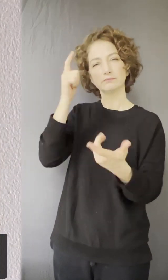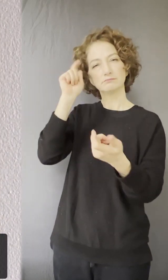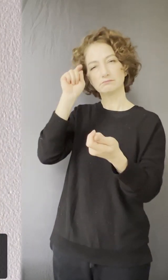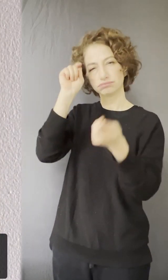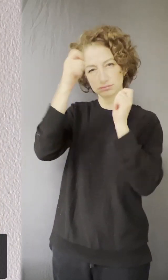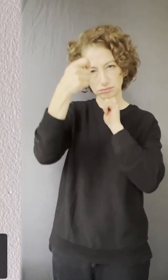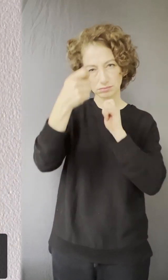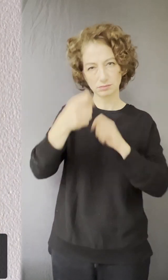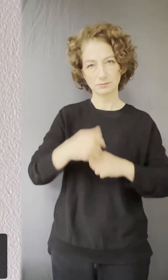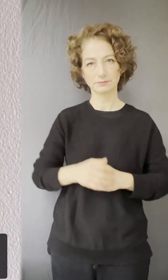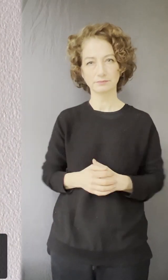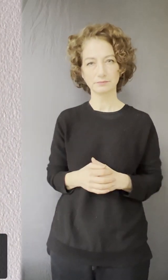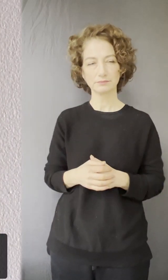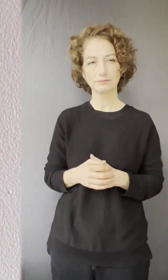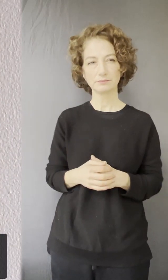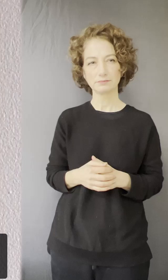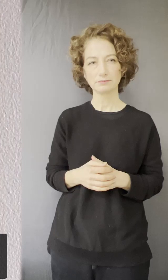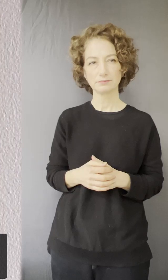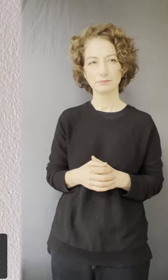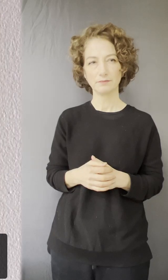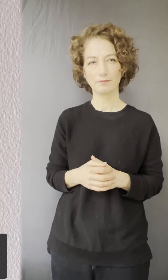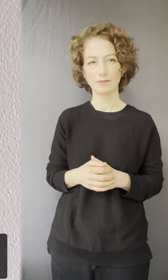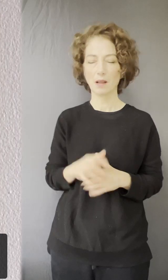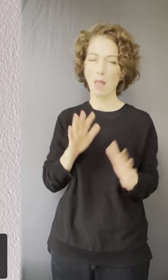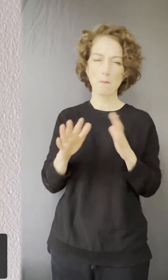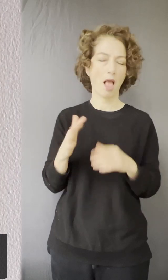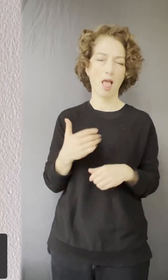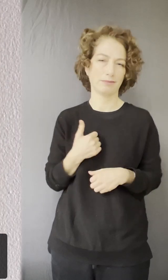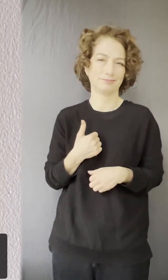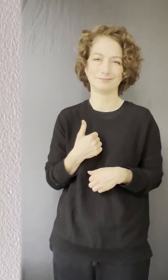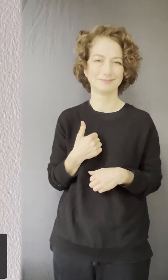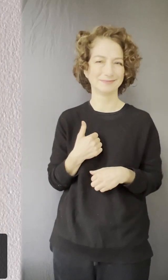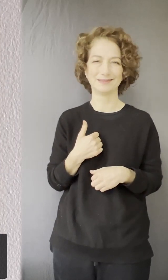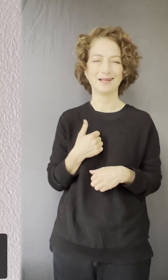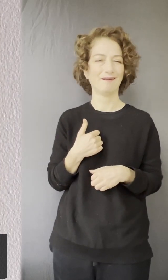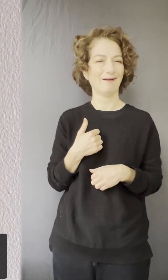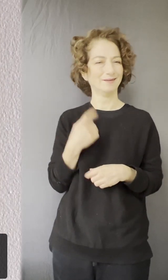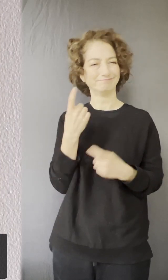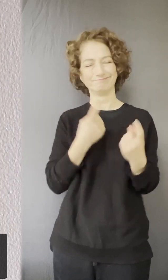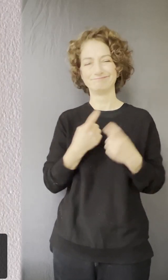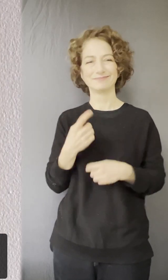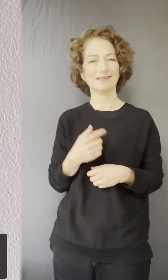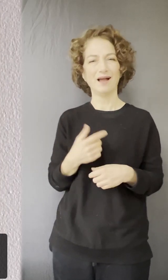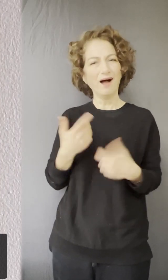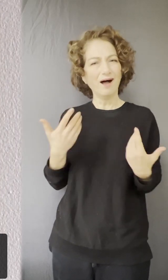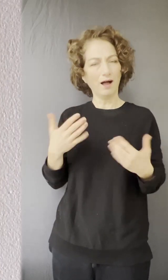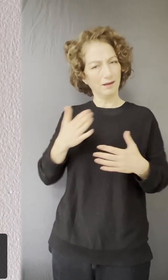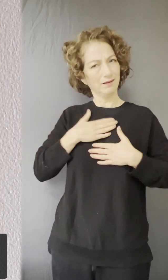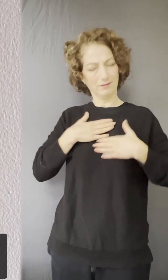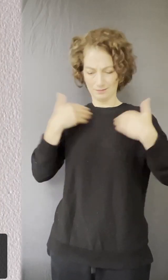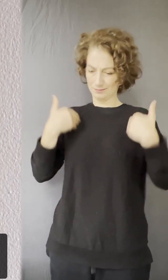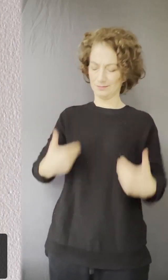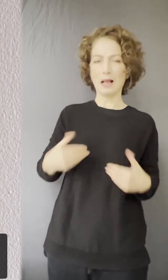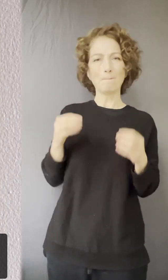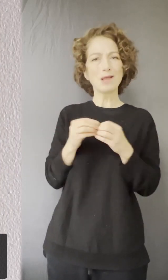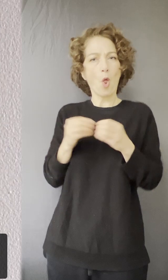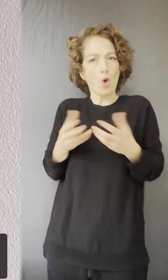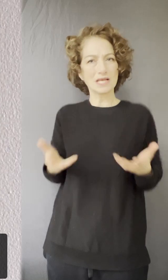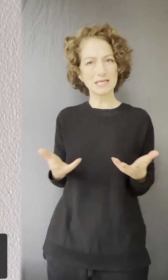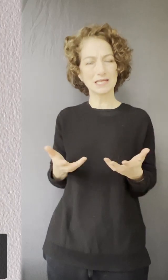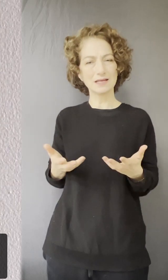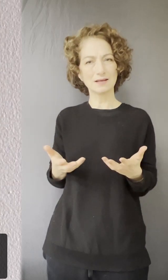Globalization has changed our understanding of the human body. Sometimes I wonder if we forget that